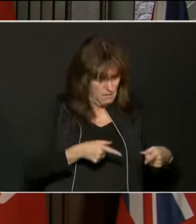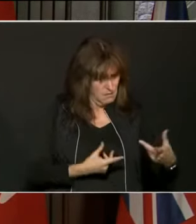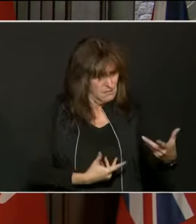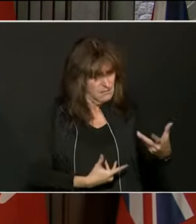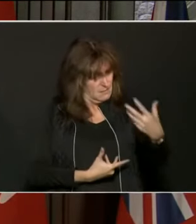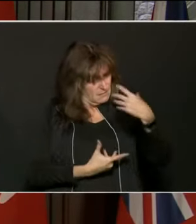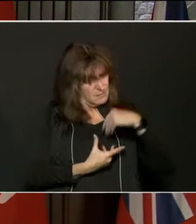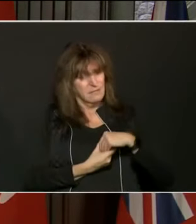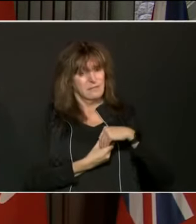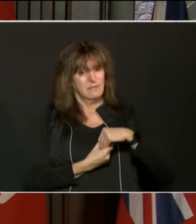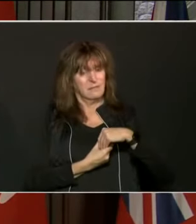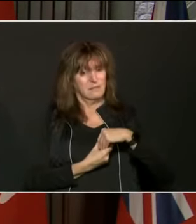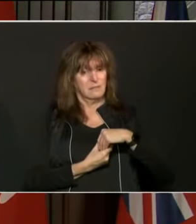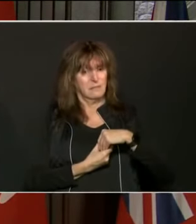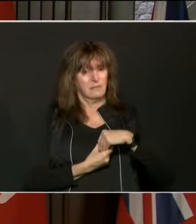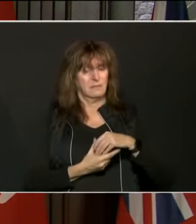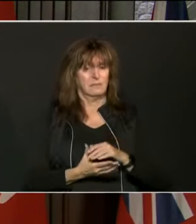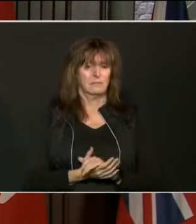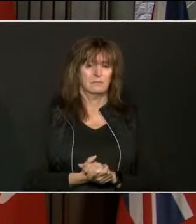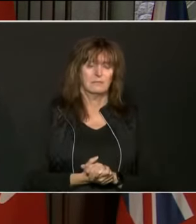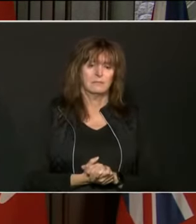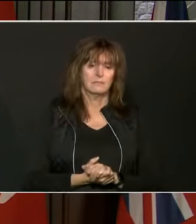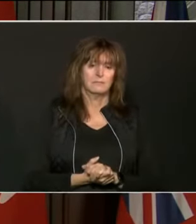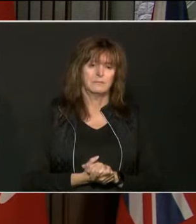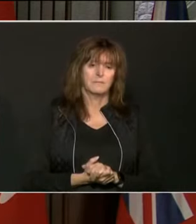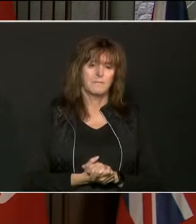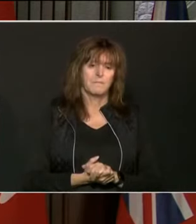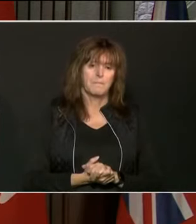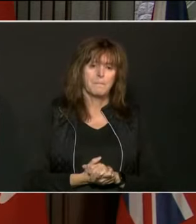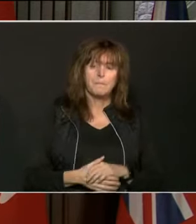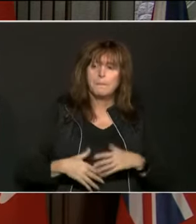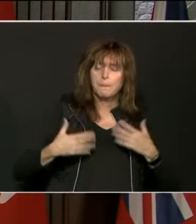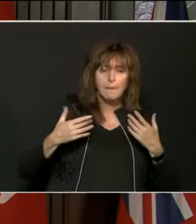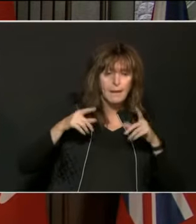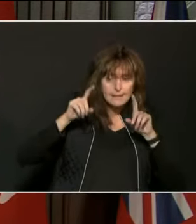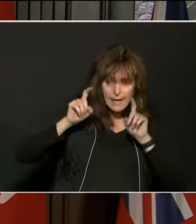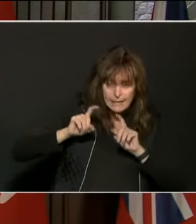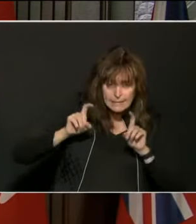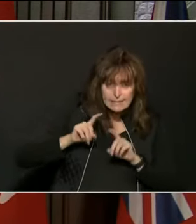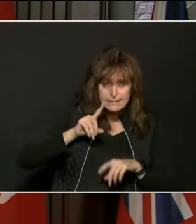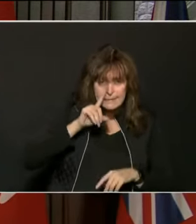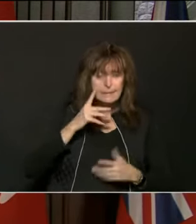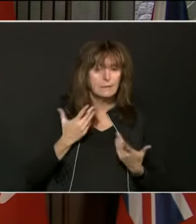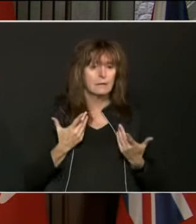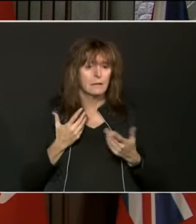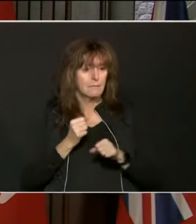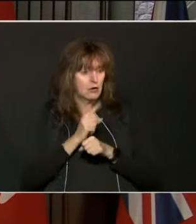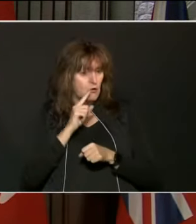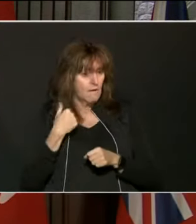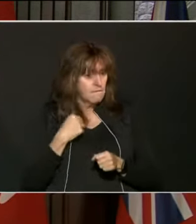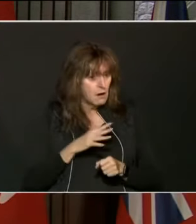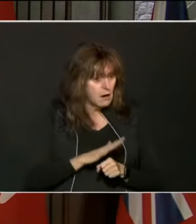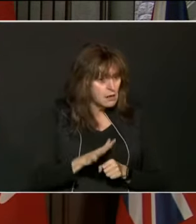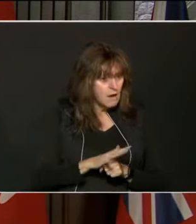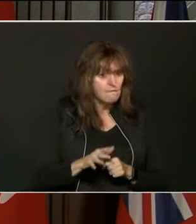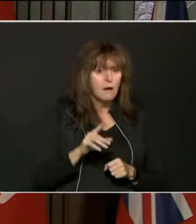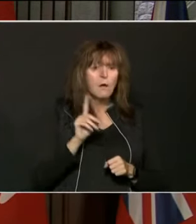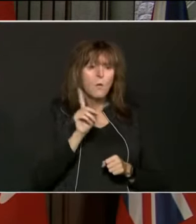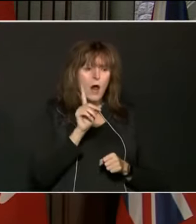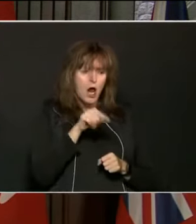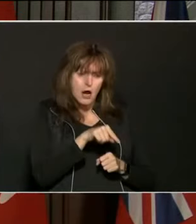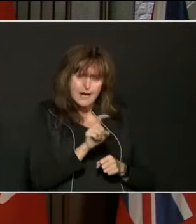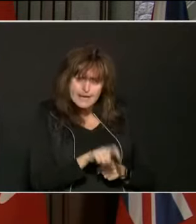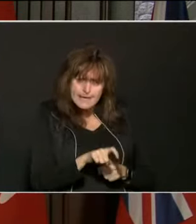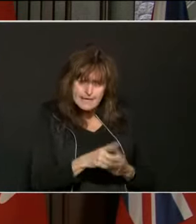also got to be, obviously, attention to testing, so that testing is popping up in those places where it's most needed, and